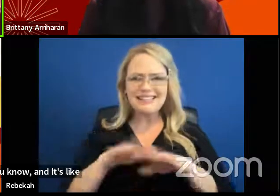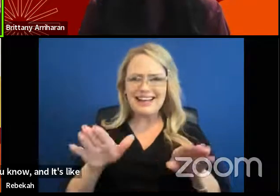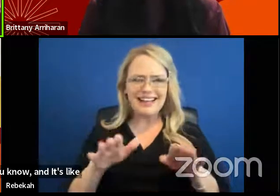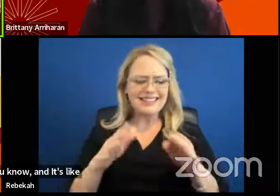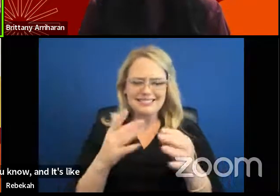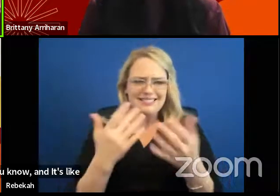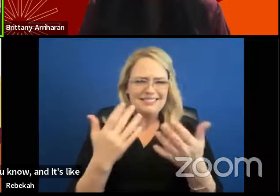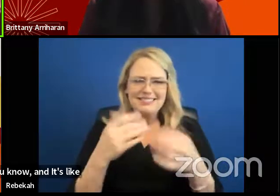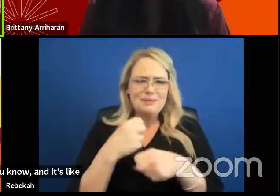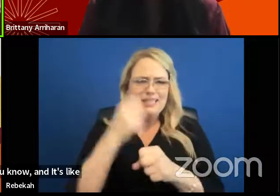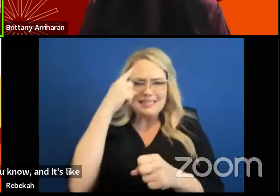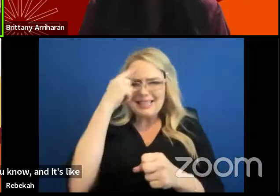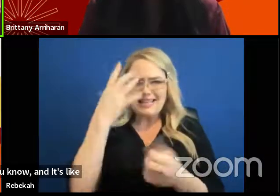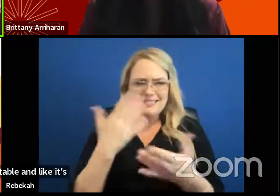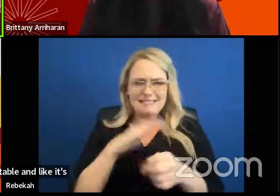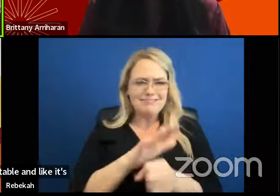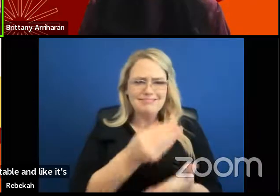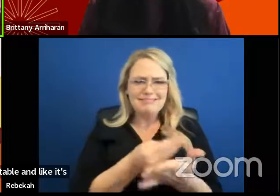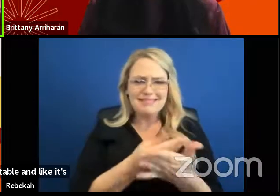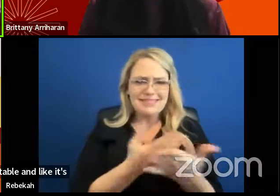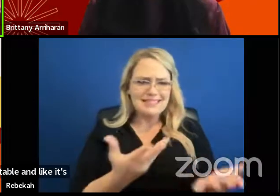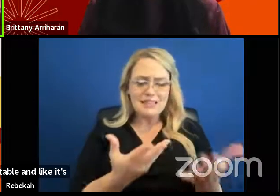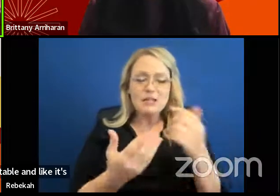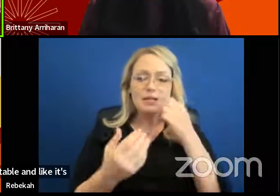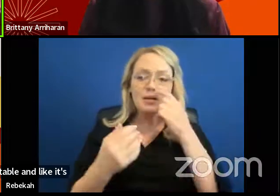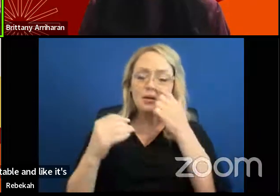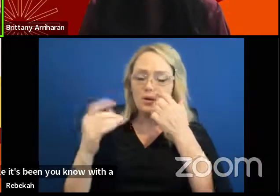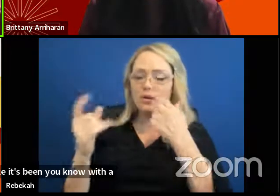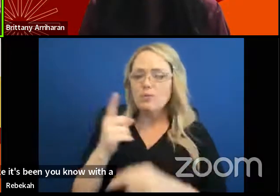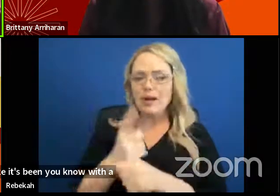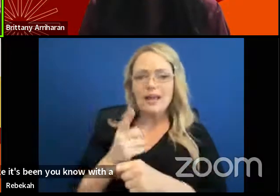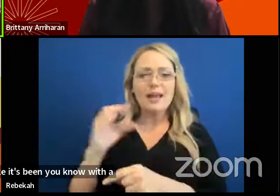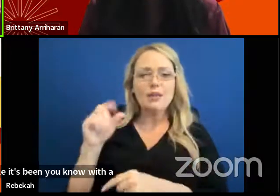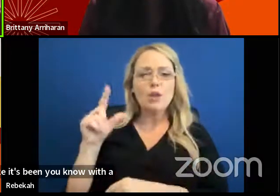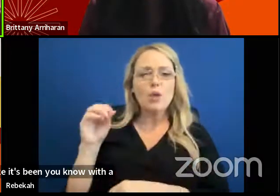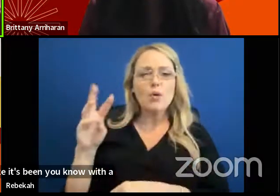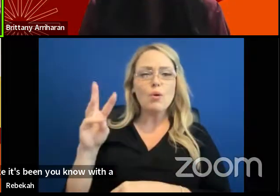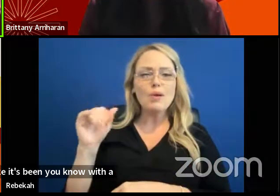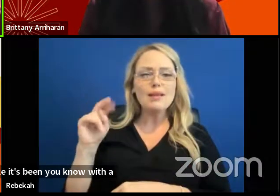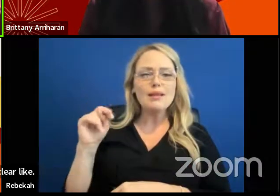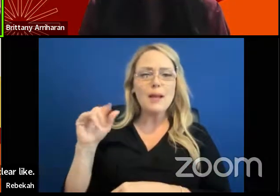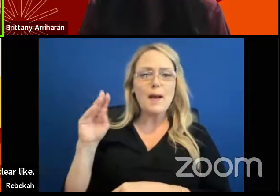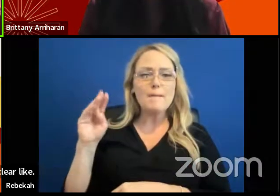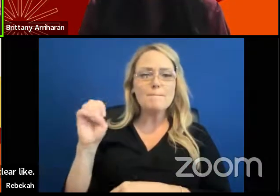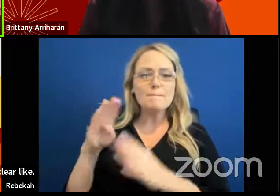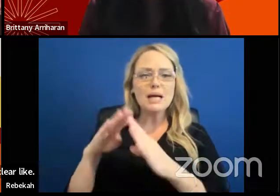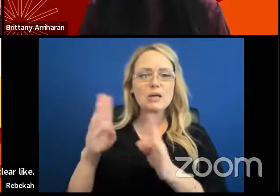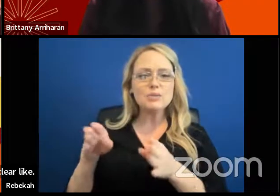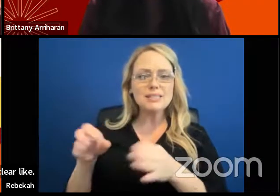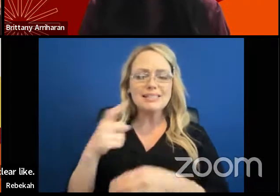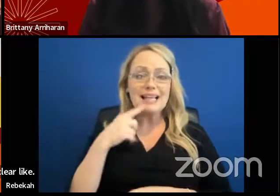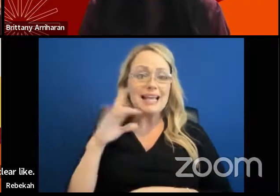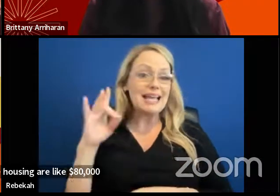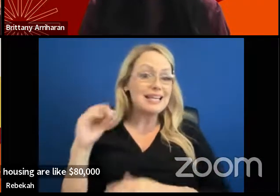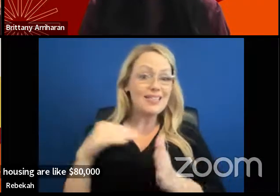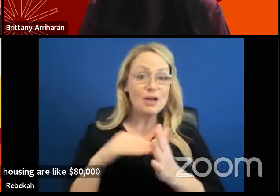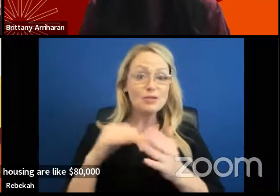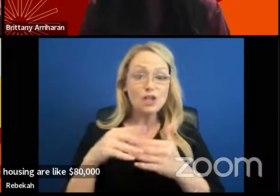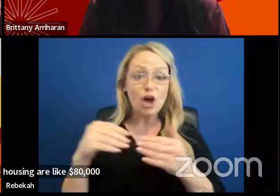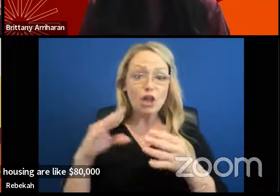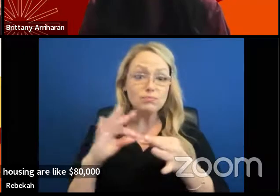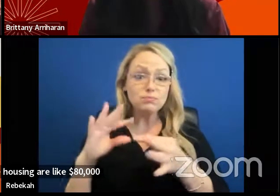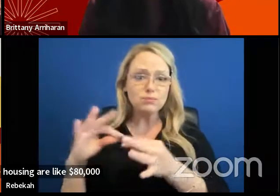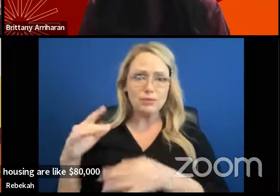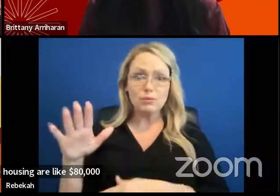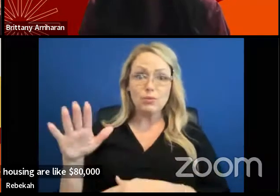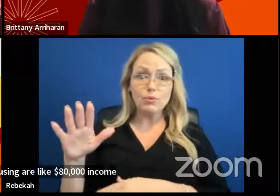it's been, with a really clear, even those low income housing are $80,000 income. Right. We're what?